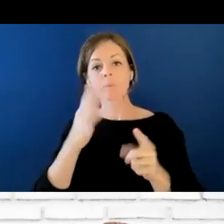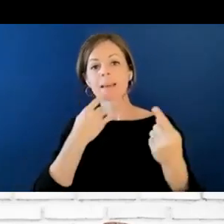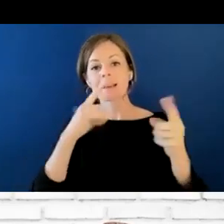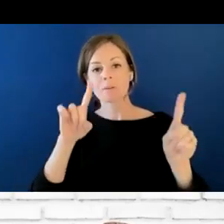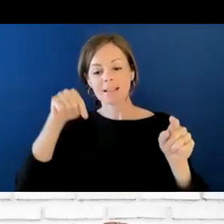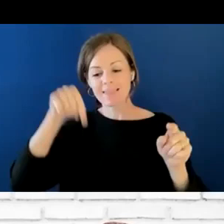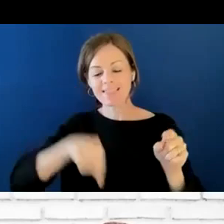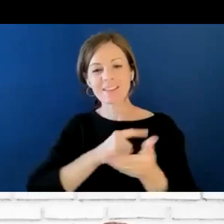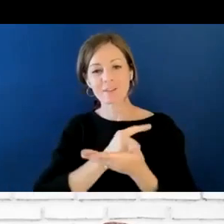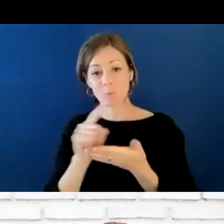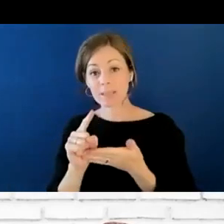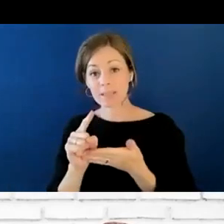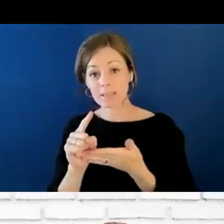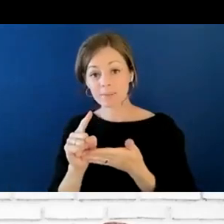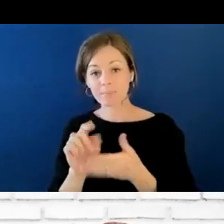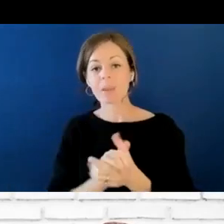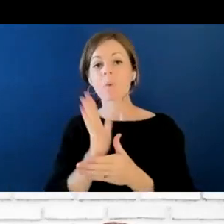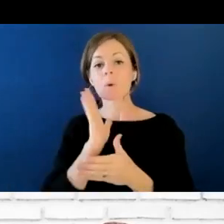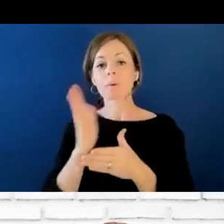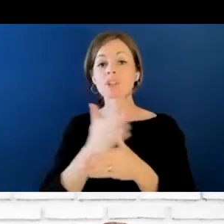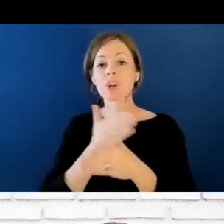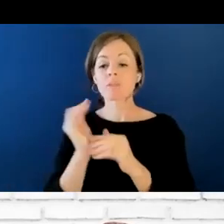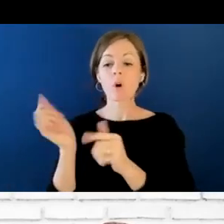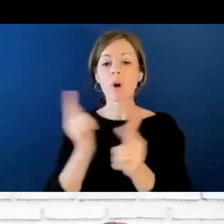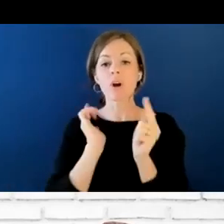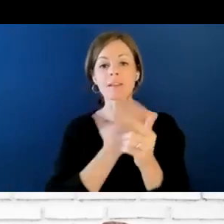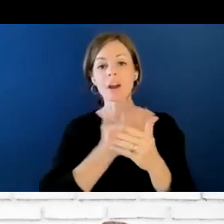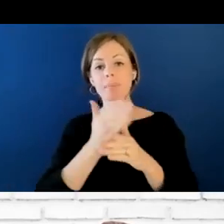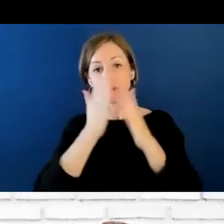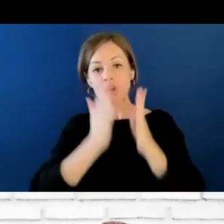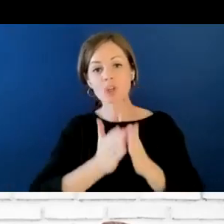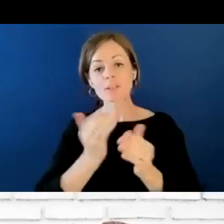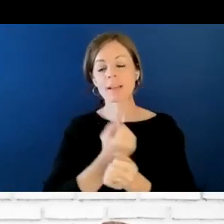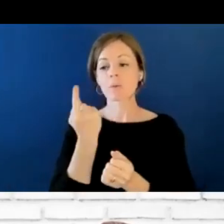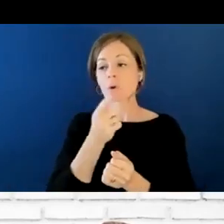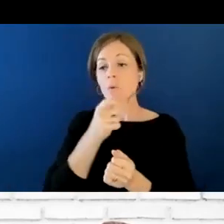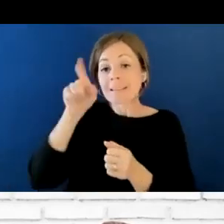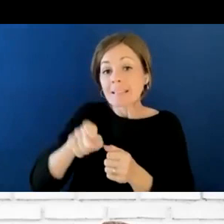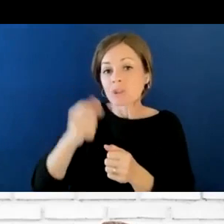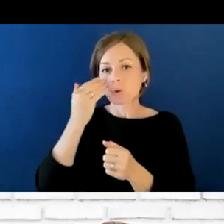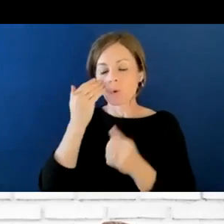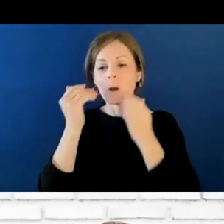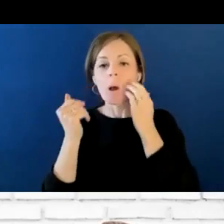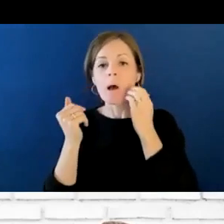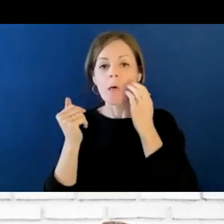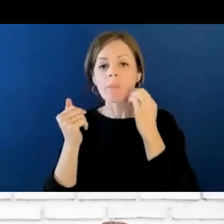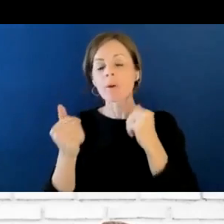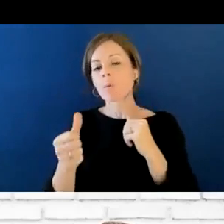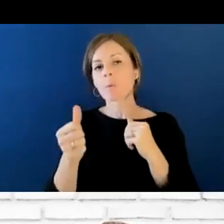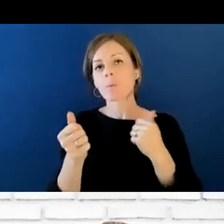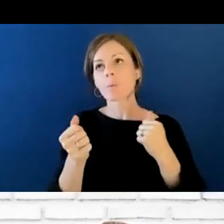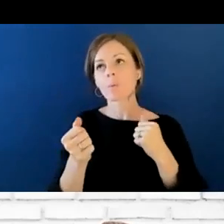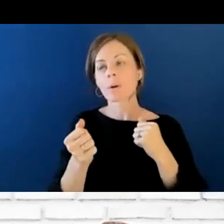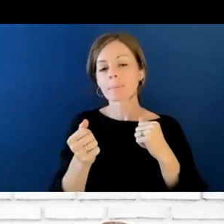week. And we'll be sharing that with all of our partners and everybody who needs to know. But there will not be this,